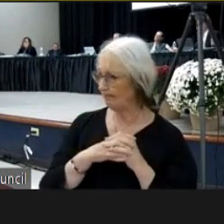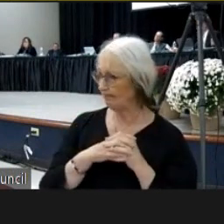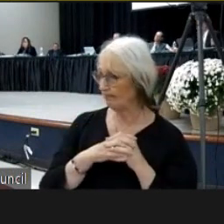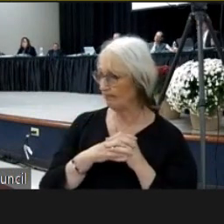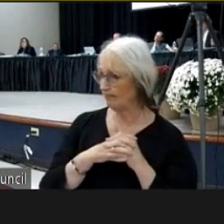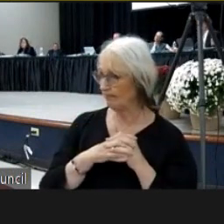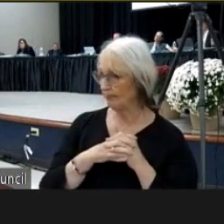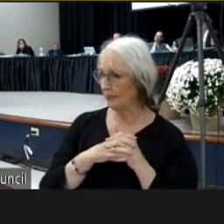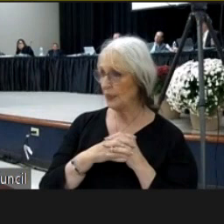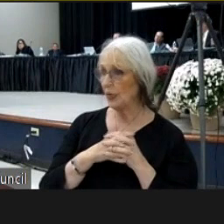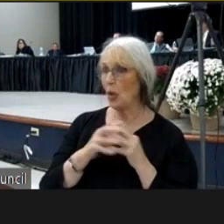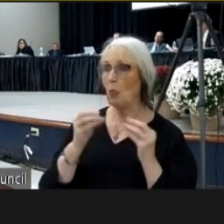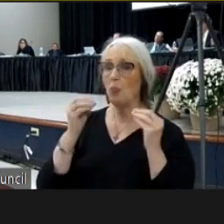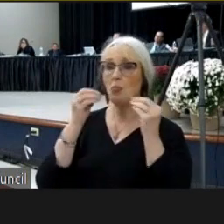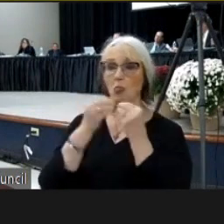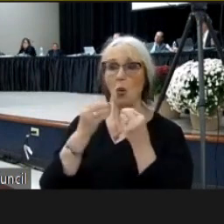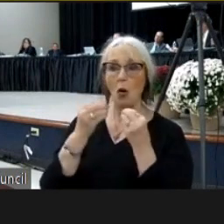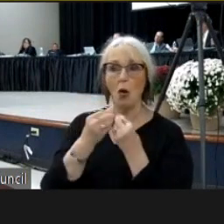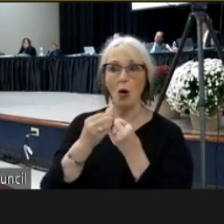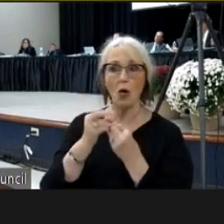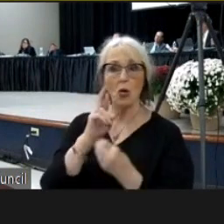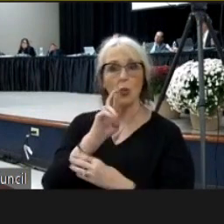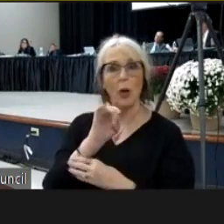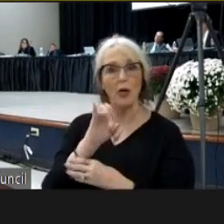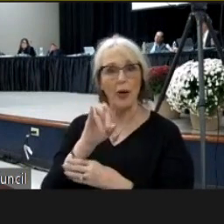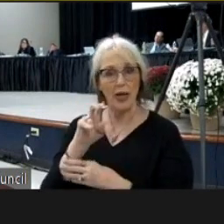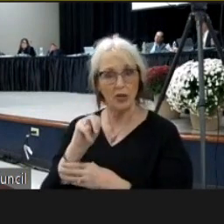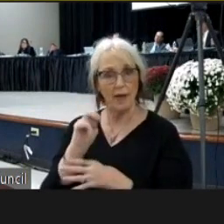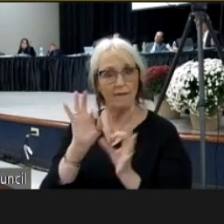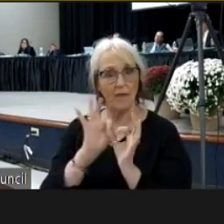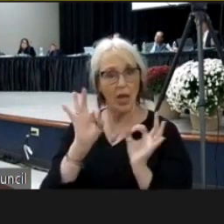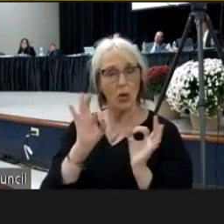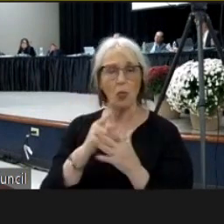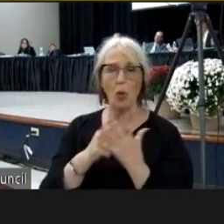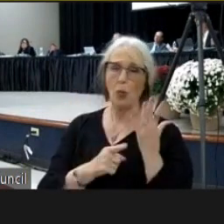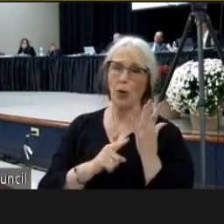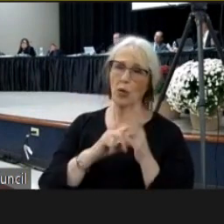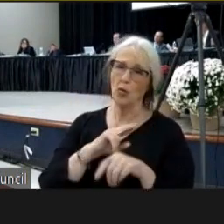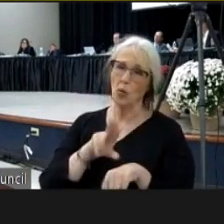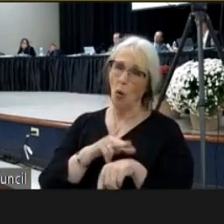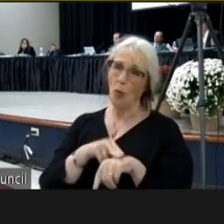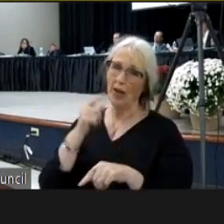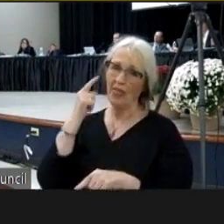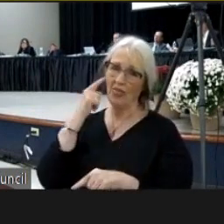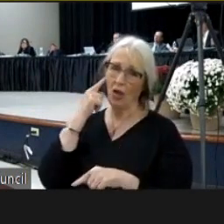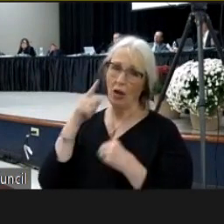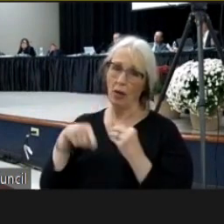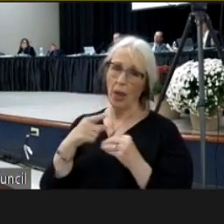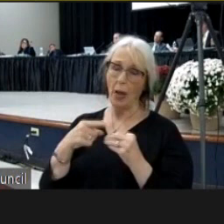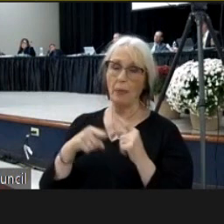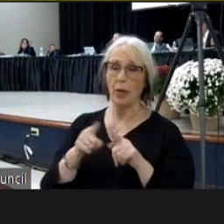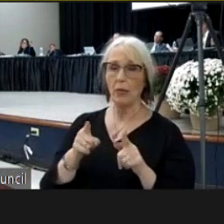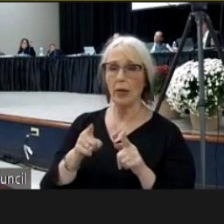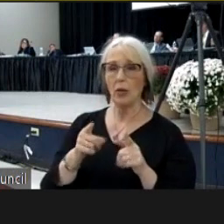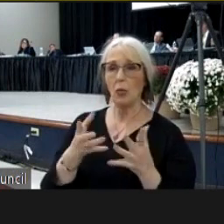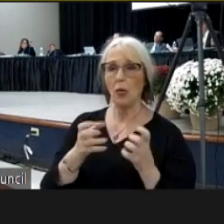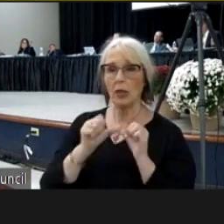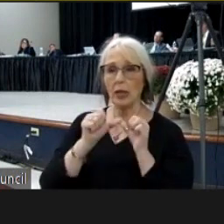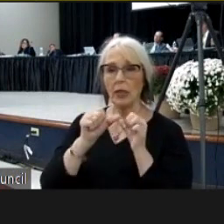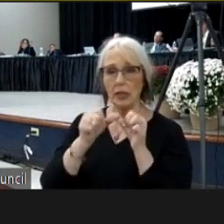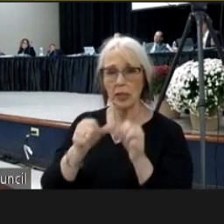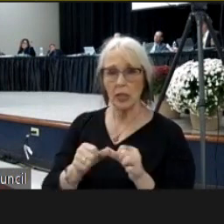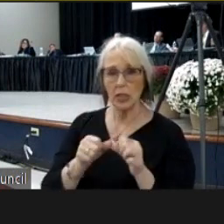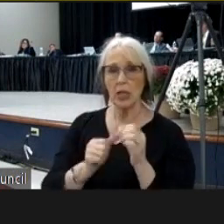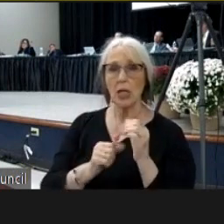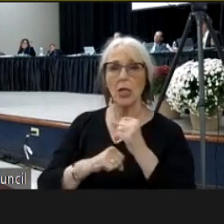significantly more recreation value than what we'd originally considered. But we do recommend increasing the construction budget to be